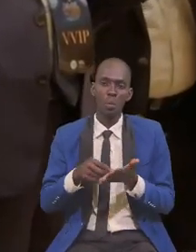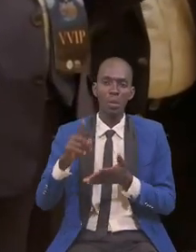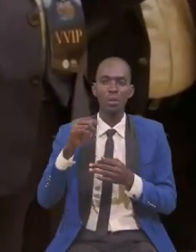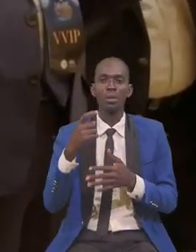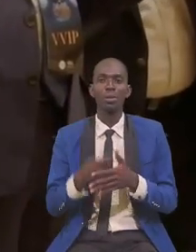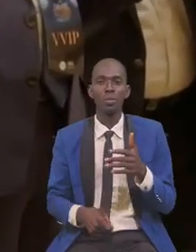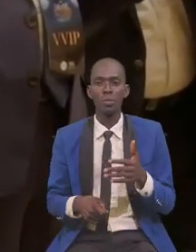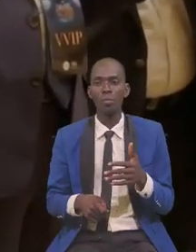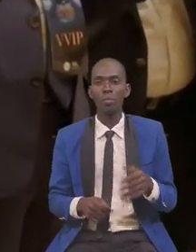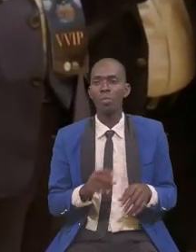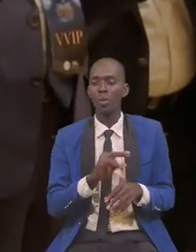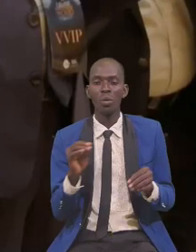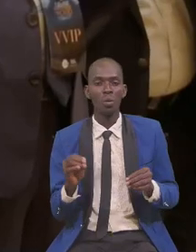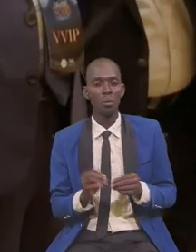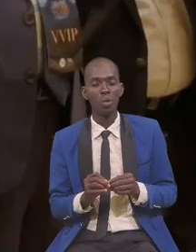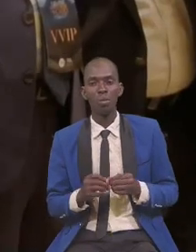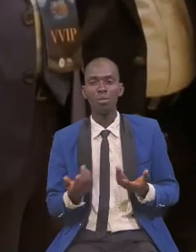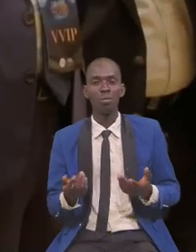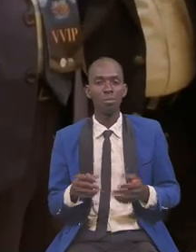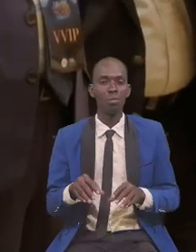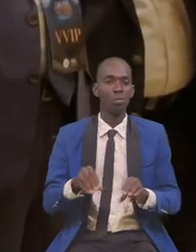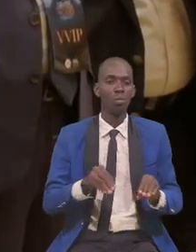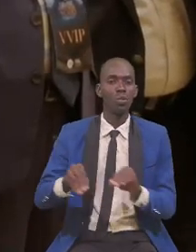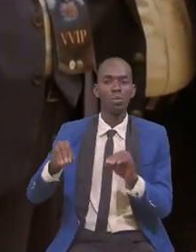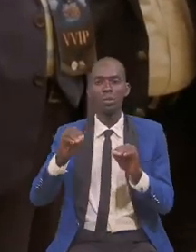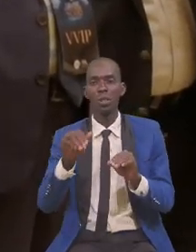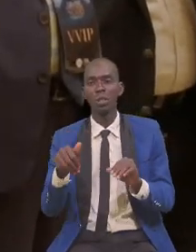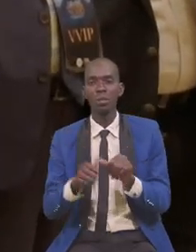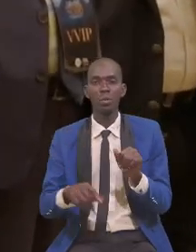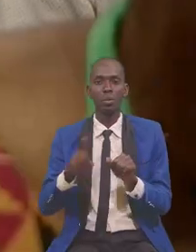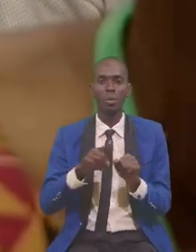No loafing around, pay the price.